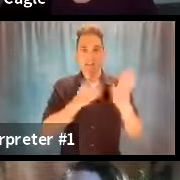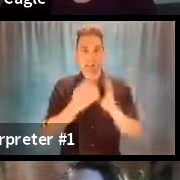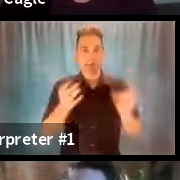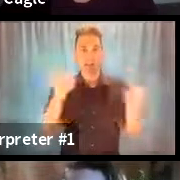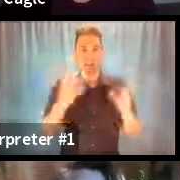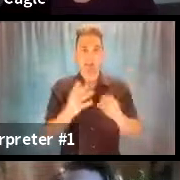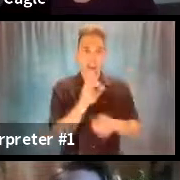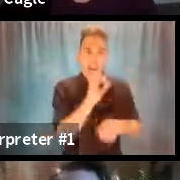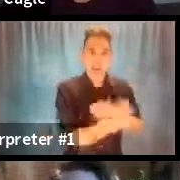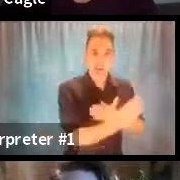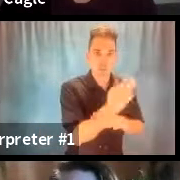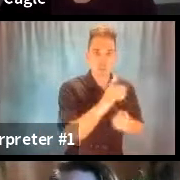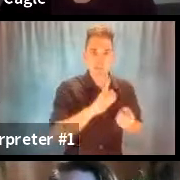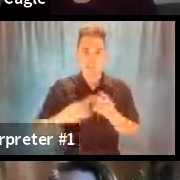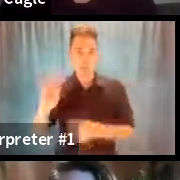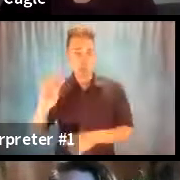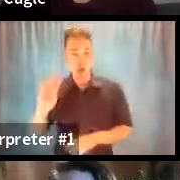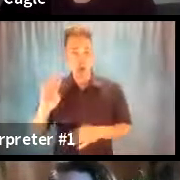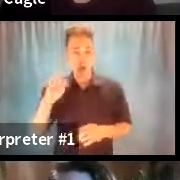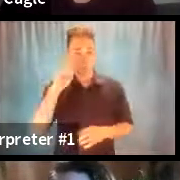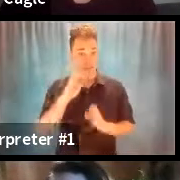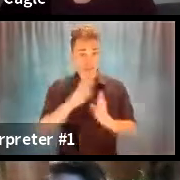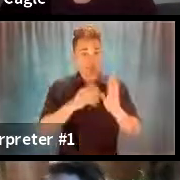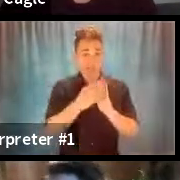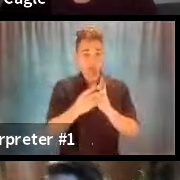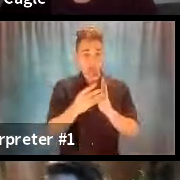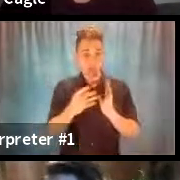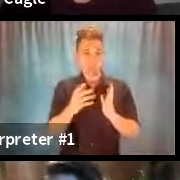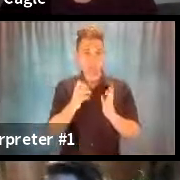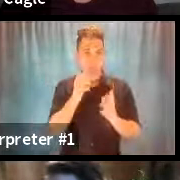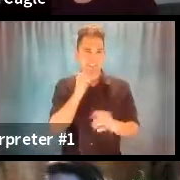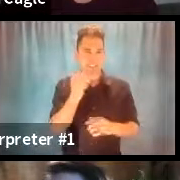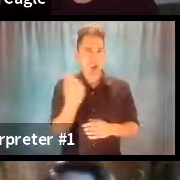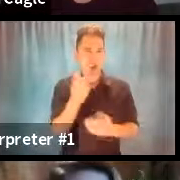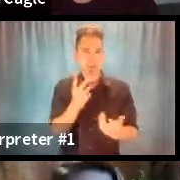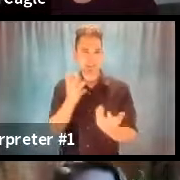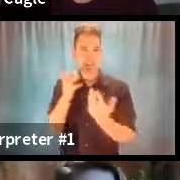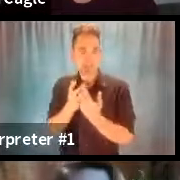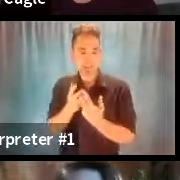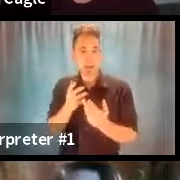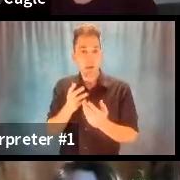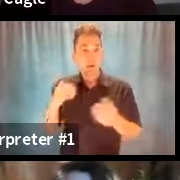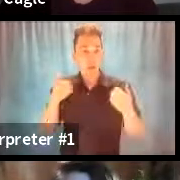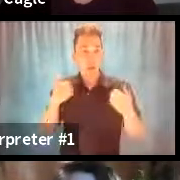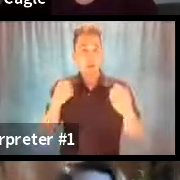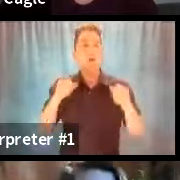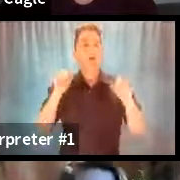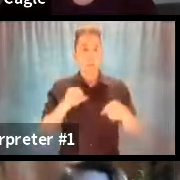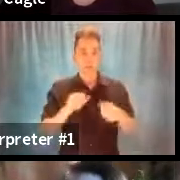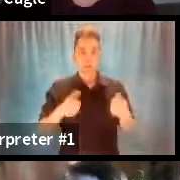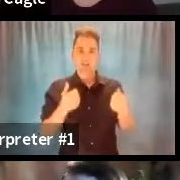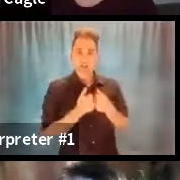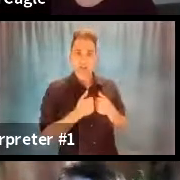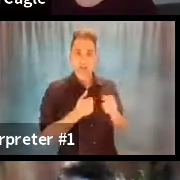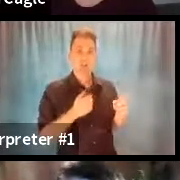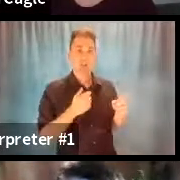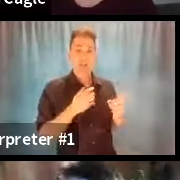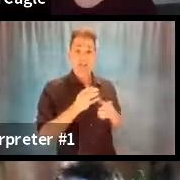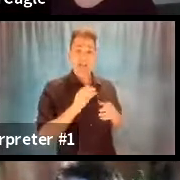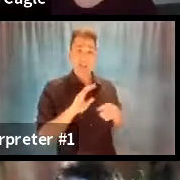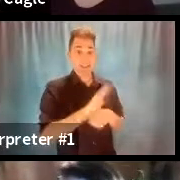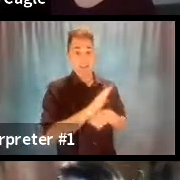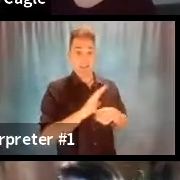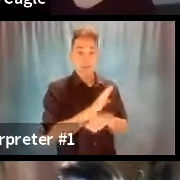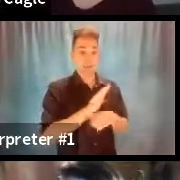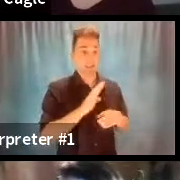And because our schedule challenges our youth, we're able to challenge the institutions in this region to